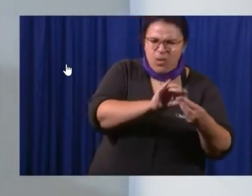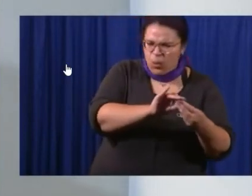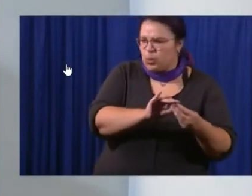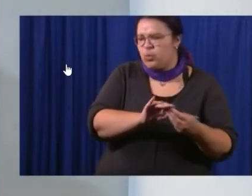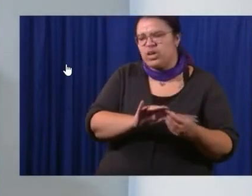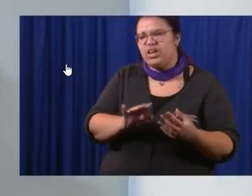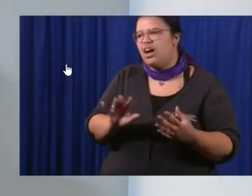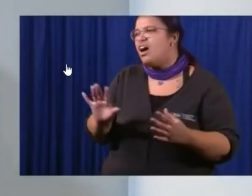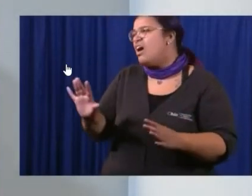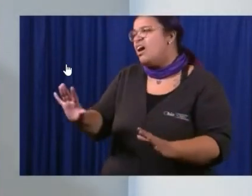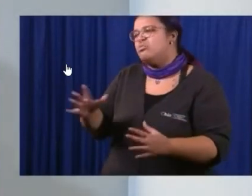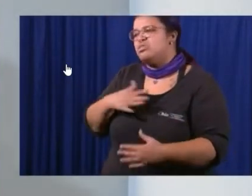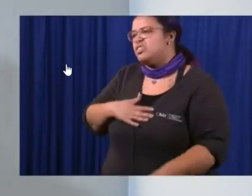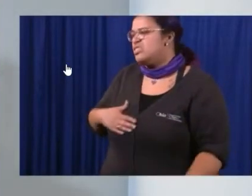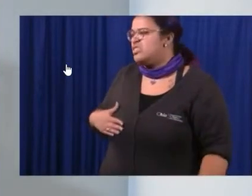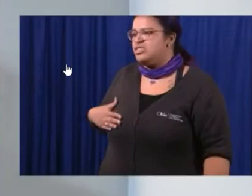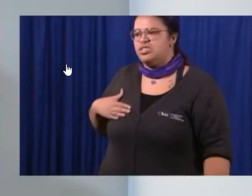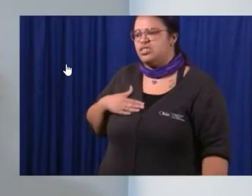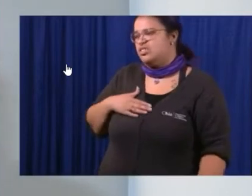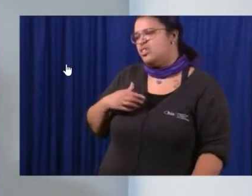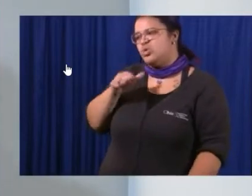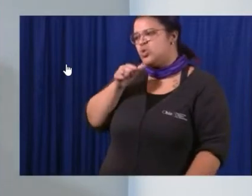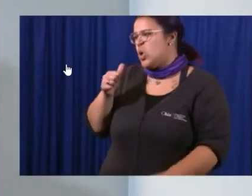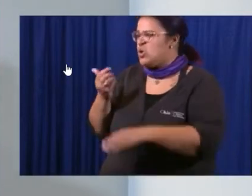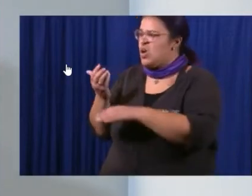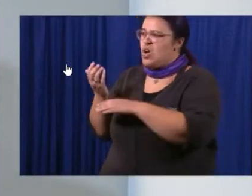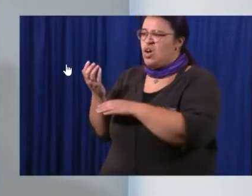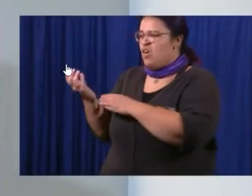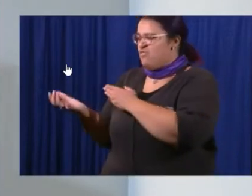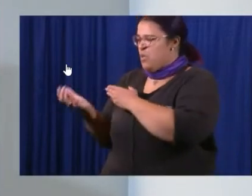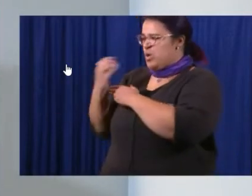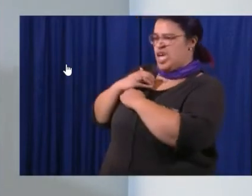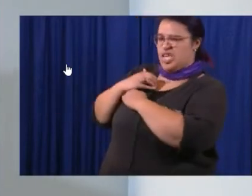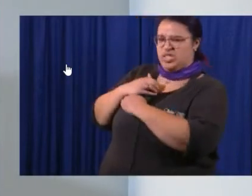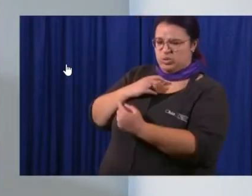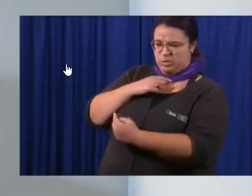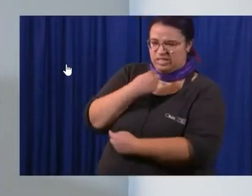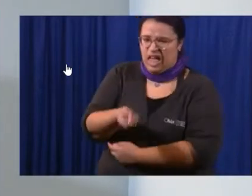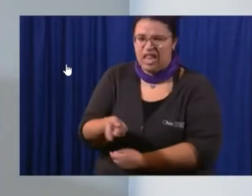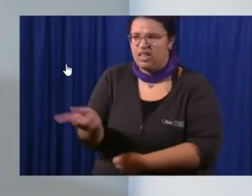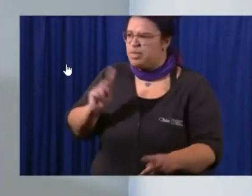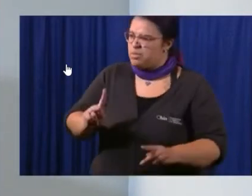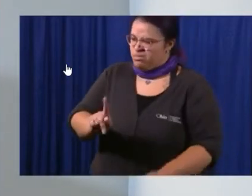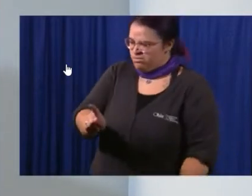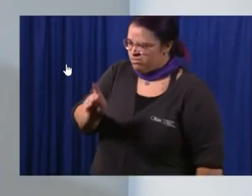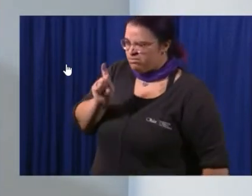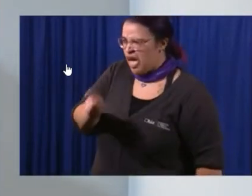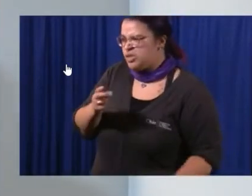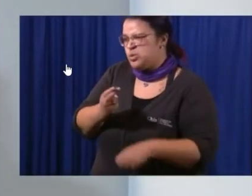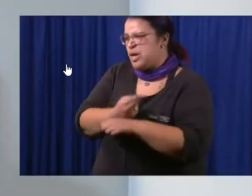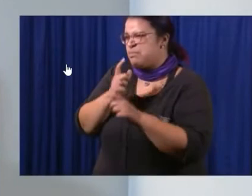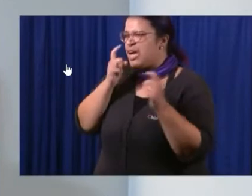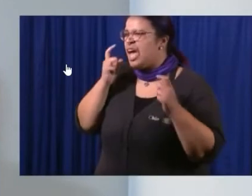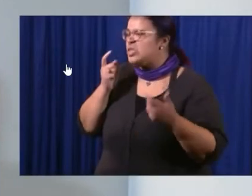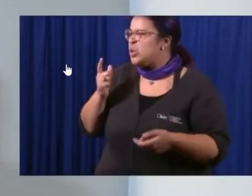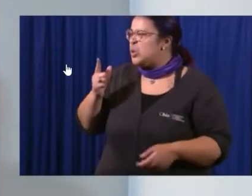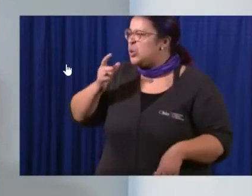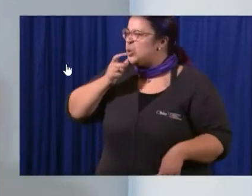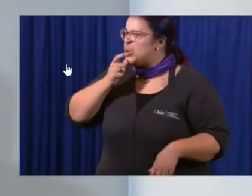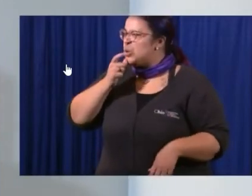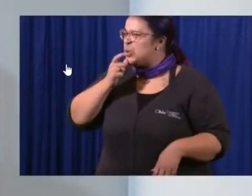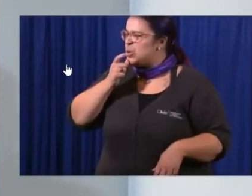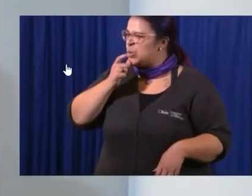don't force us to implement your mandate. How are you going to police this? Who's going to enforce it? We heard that, and we had even